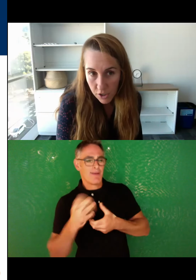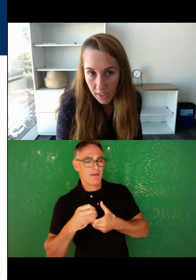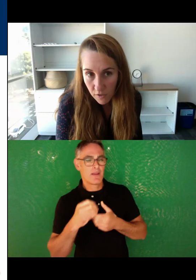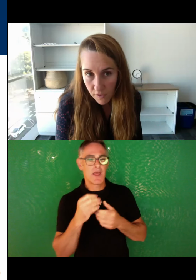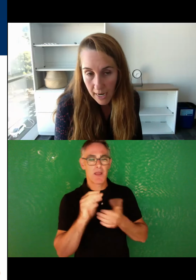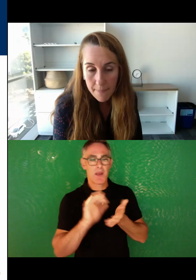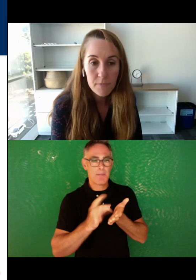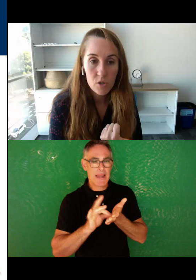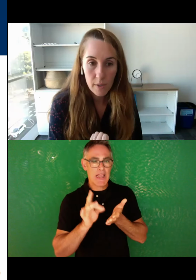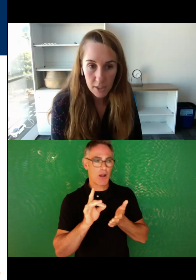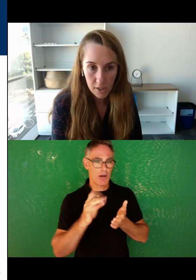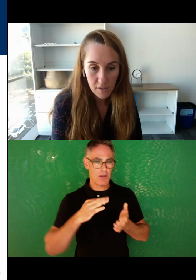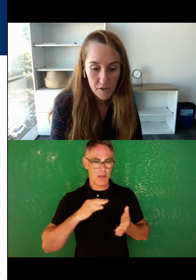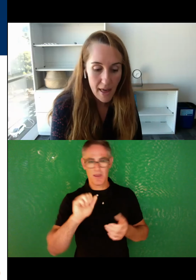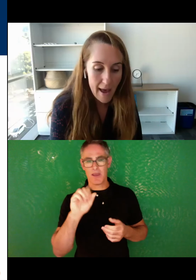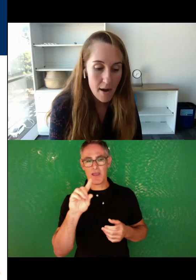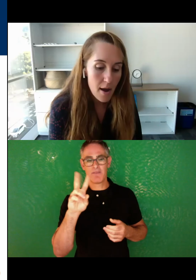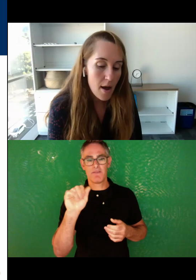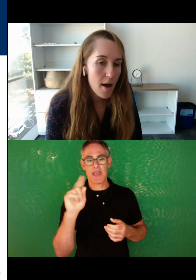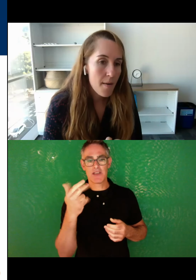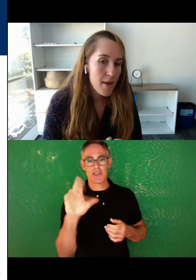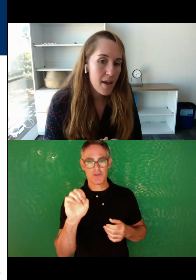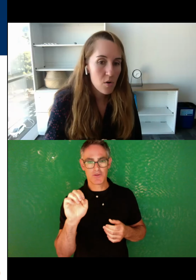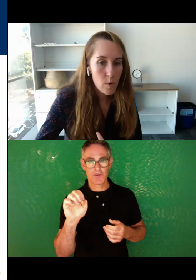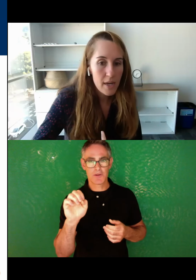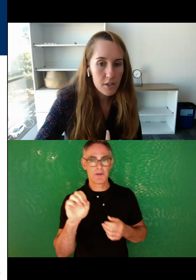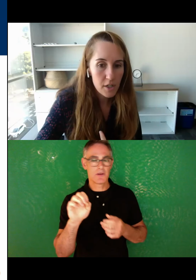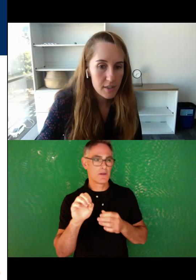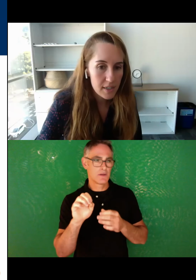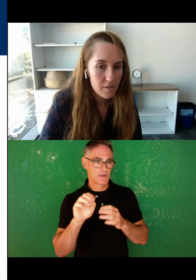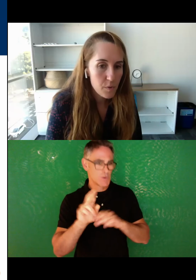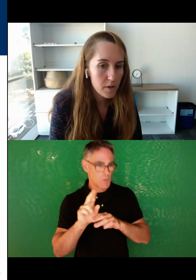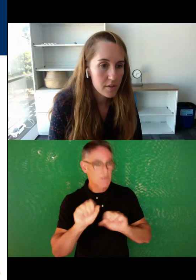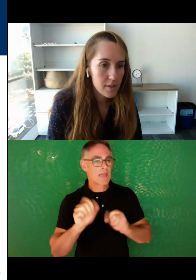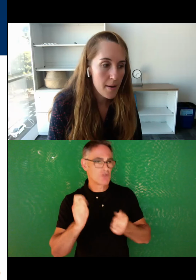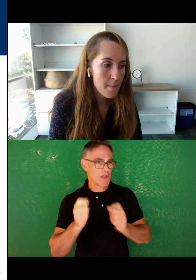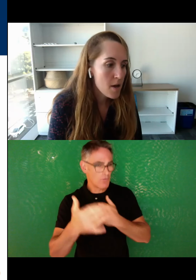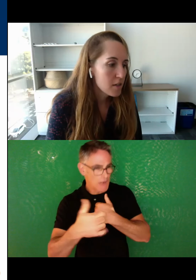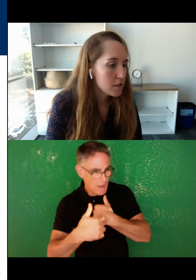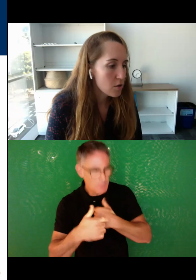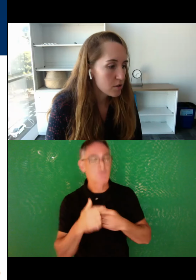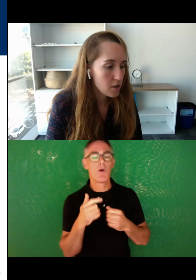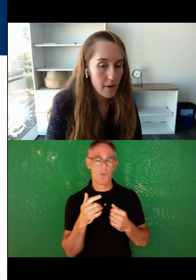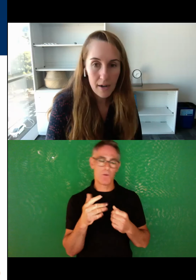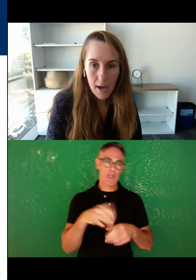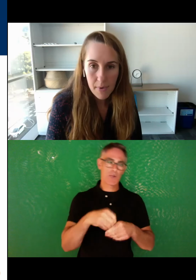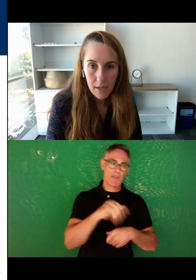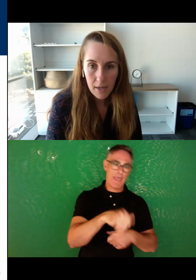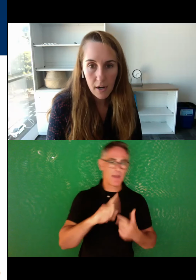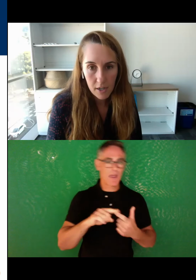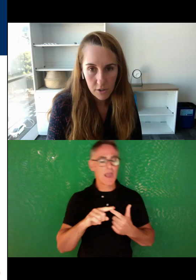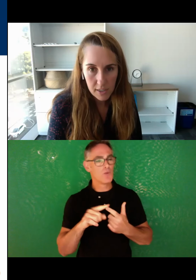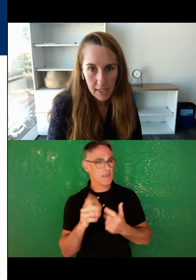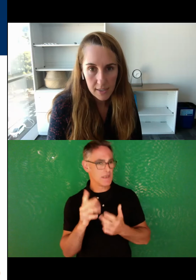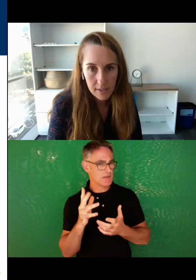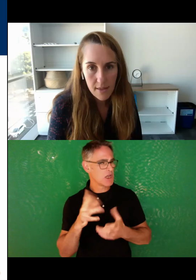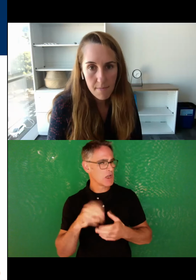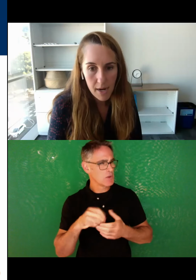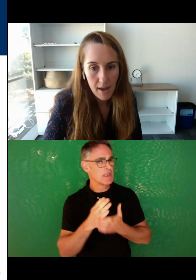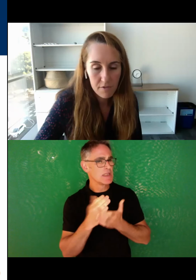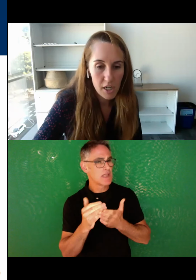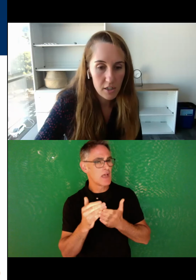penetration can change over time. So we adjusted for that, and we adjusted for some socioeconomic